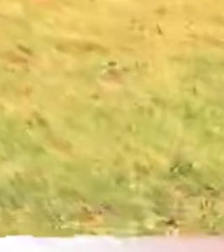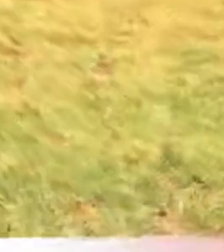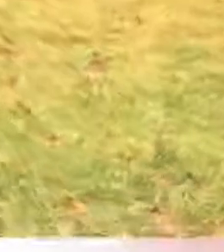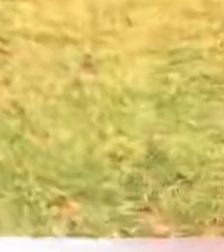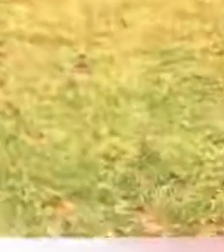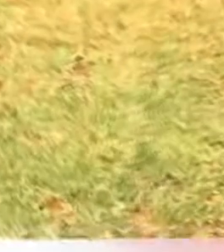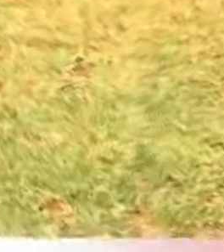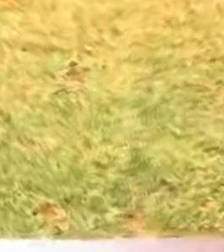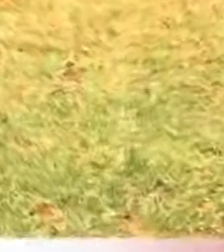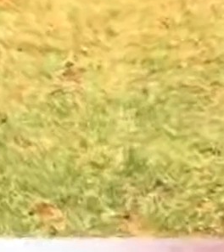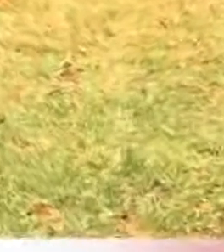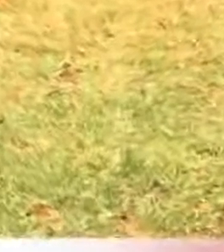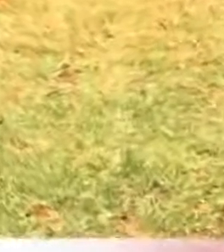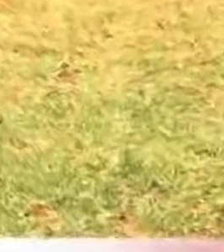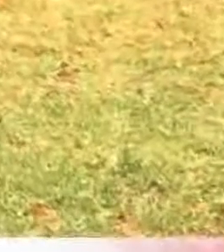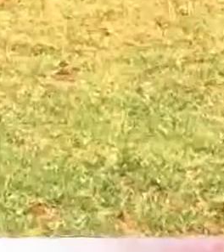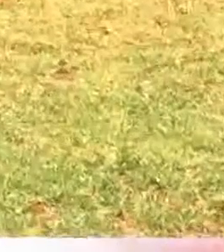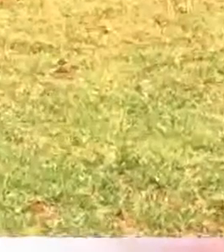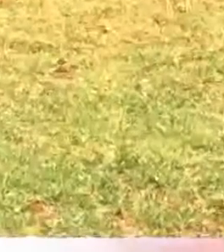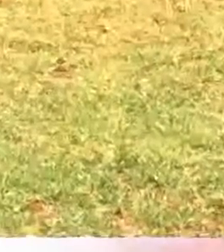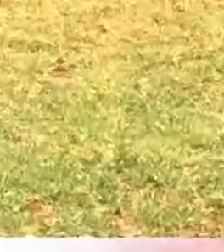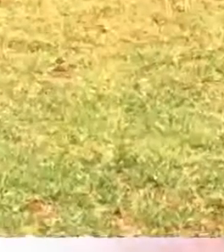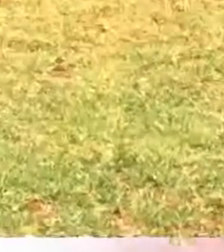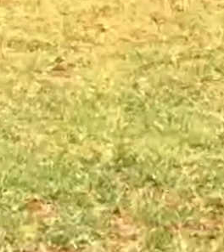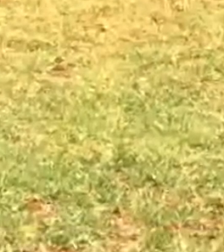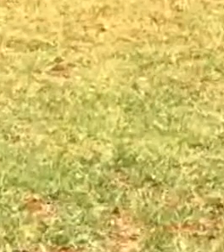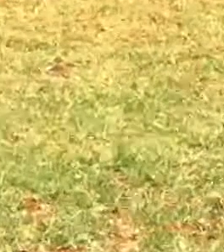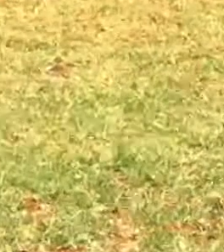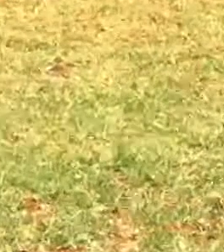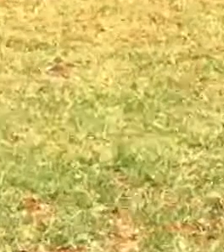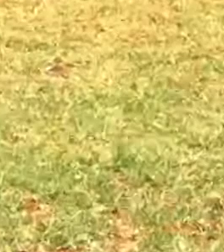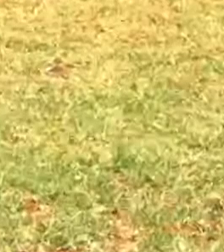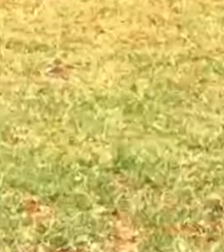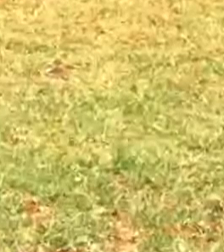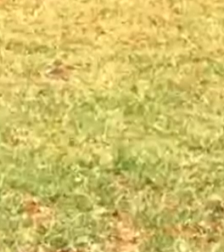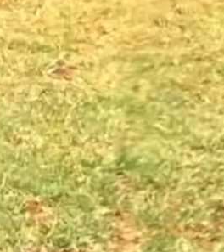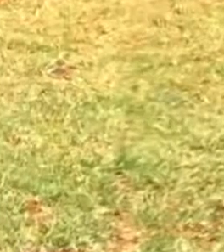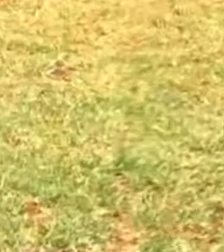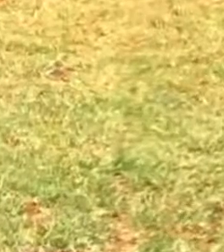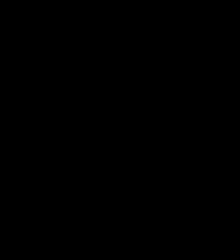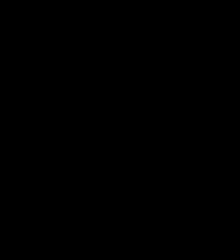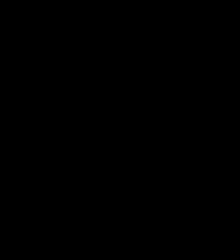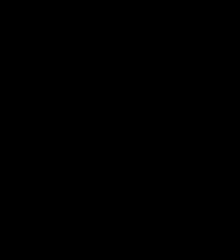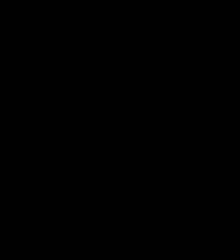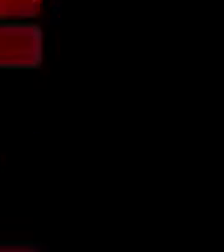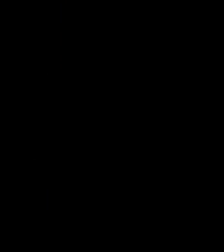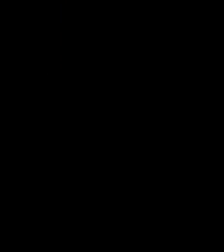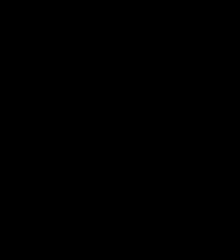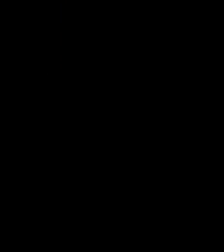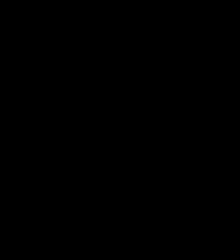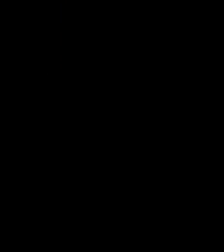Eriko, Noma!